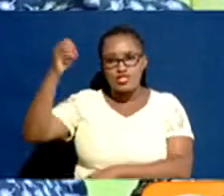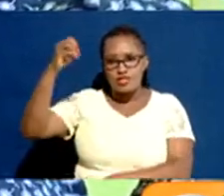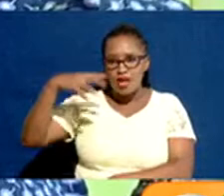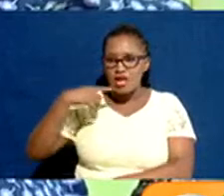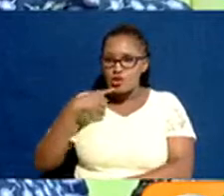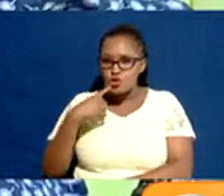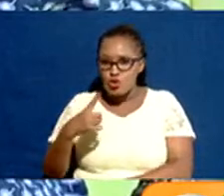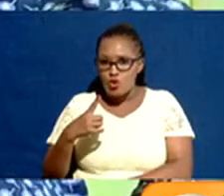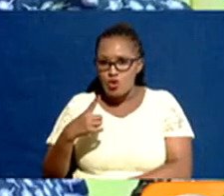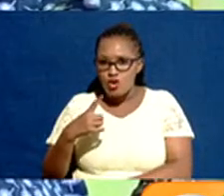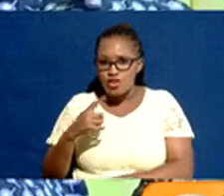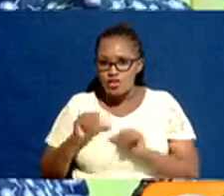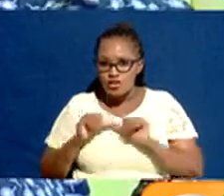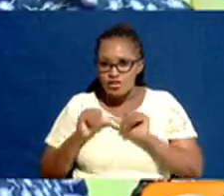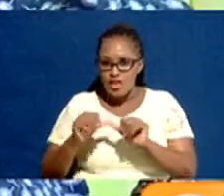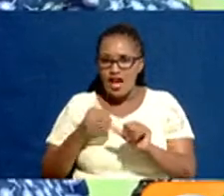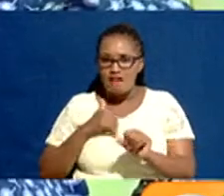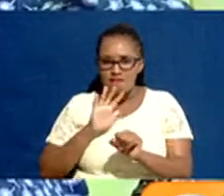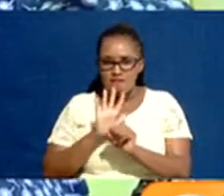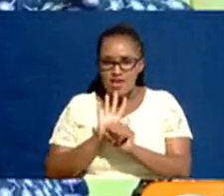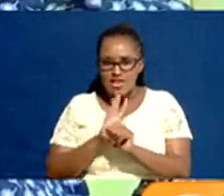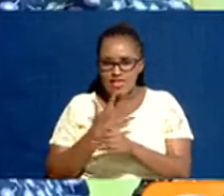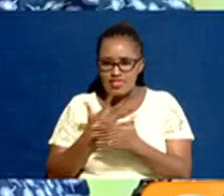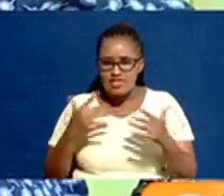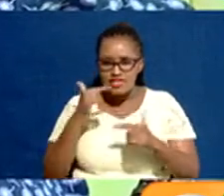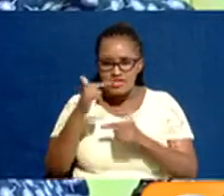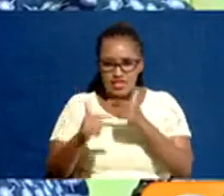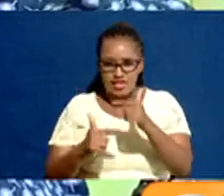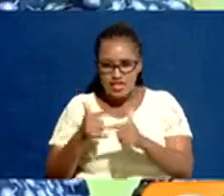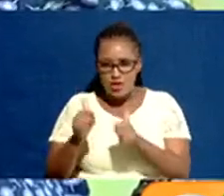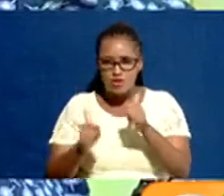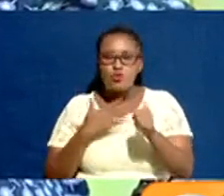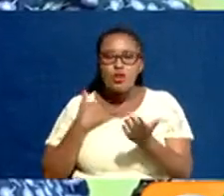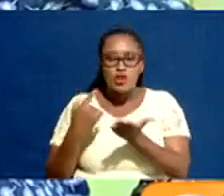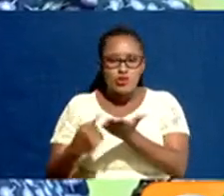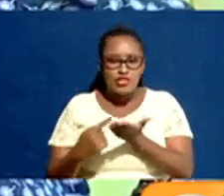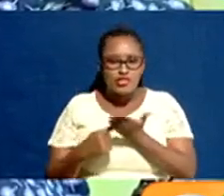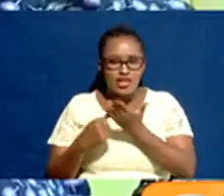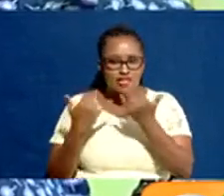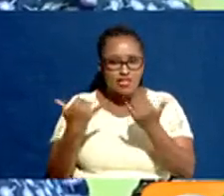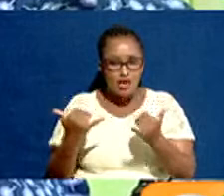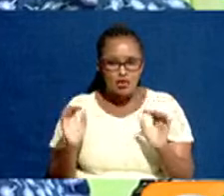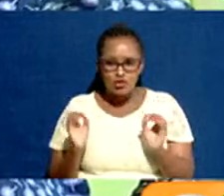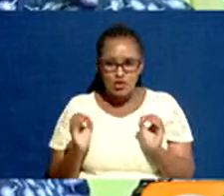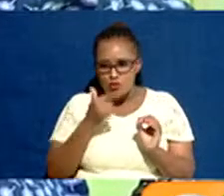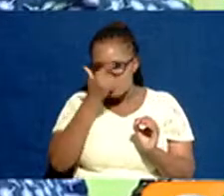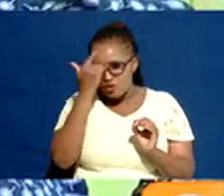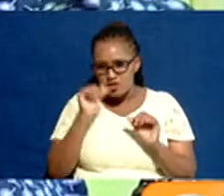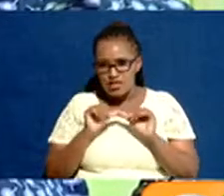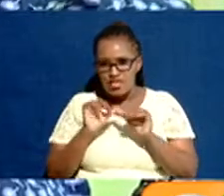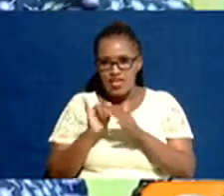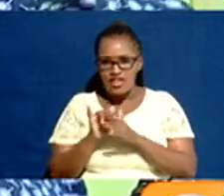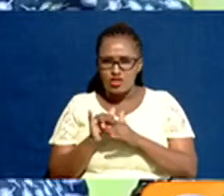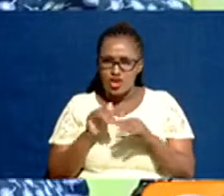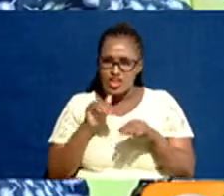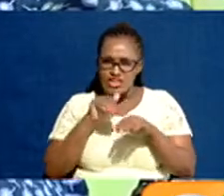So along the way, there are many things going on which I don't want to delve in at this stage because they are still at the policy level. They are still at a discussion in cabinet.